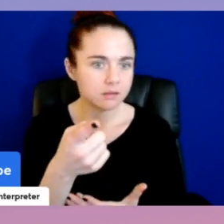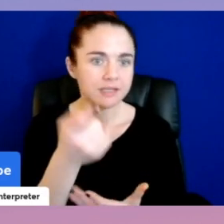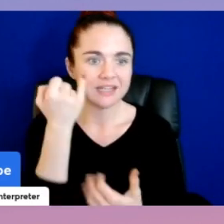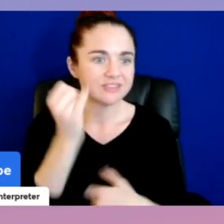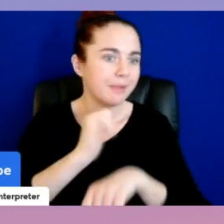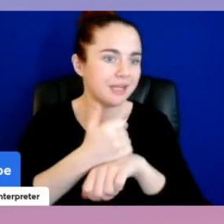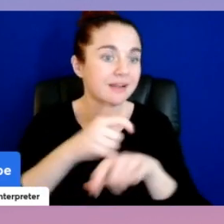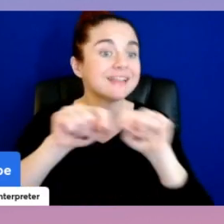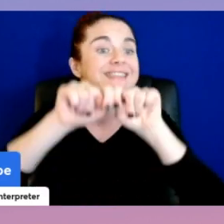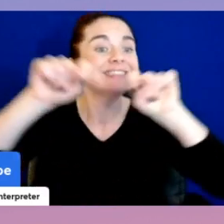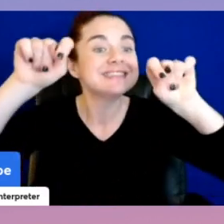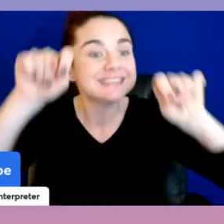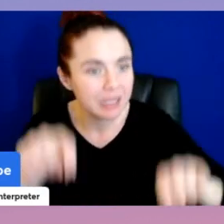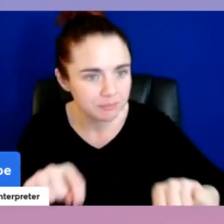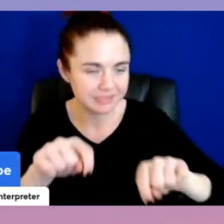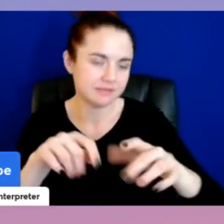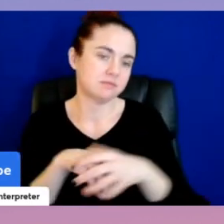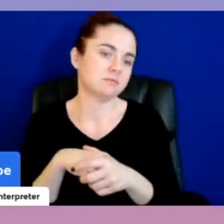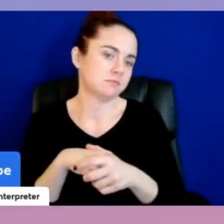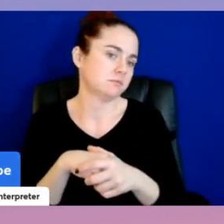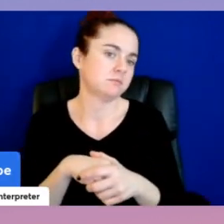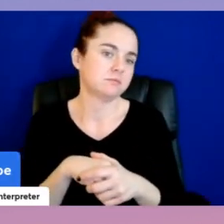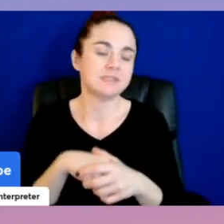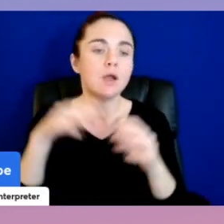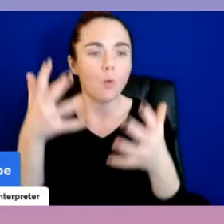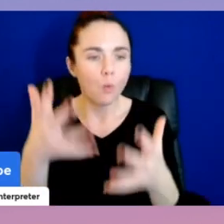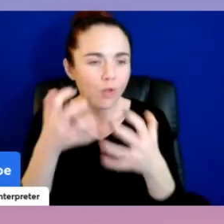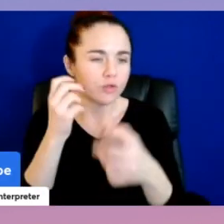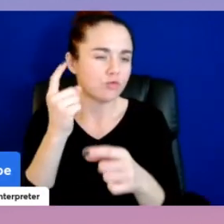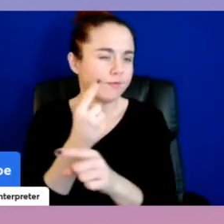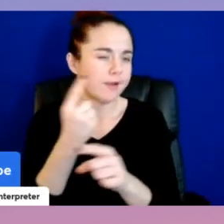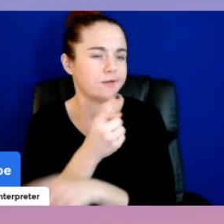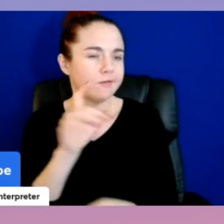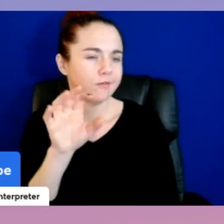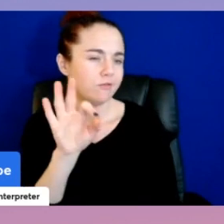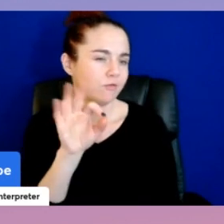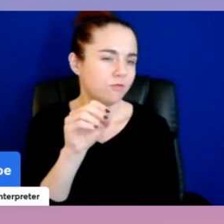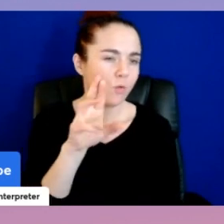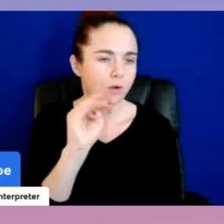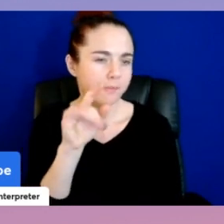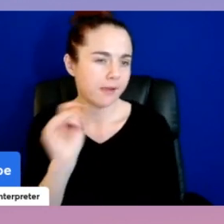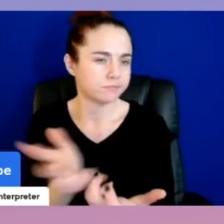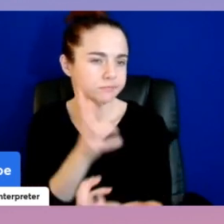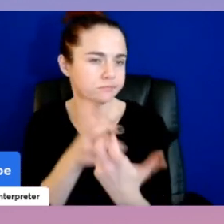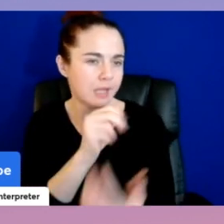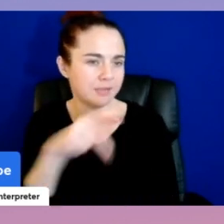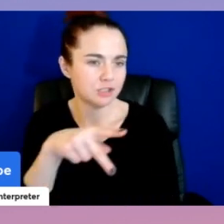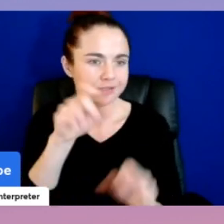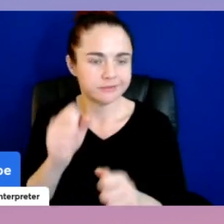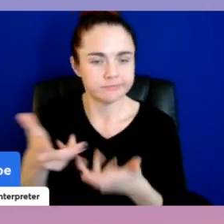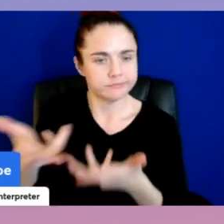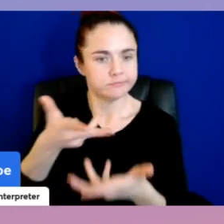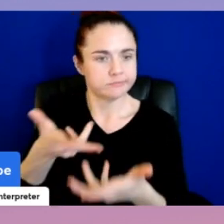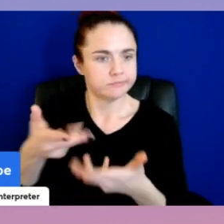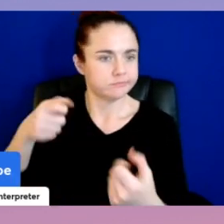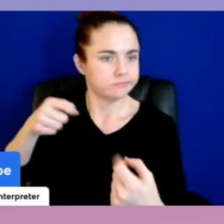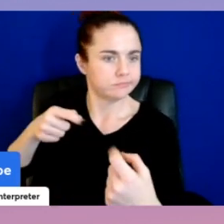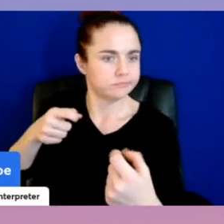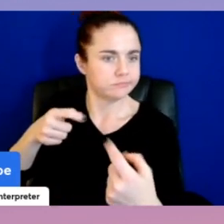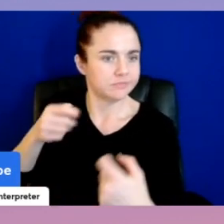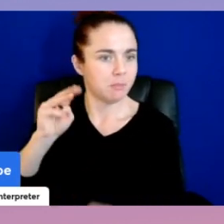a template, so we can get the particular format that we want for our application to talk to whatever it needs to talk to, in this case,